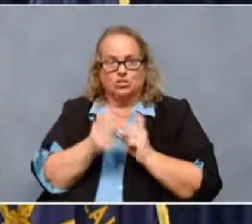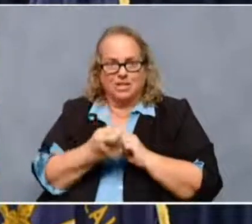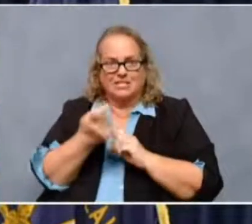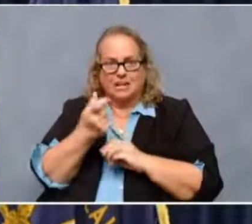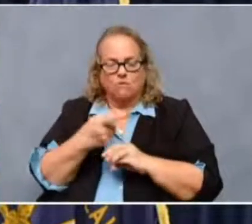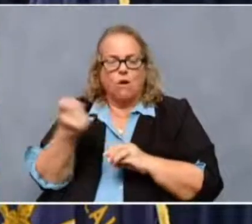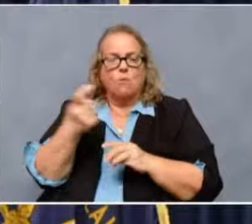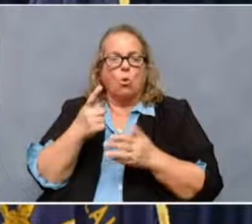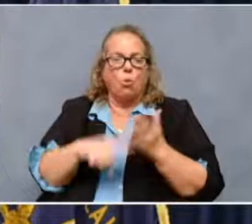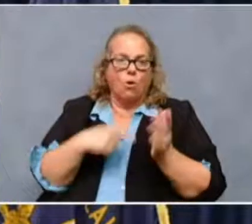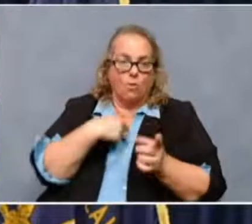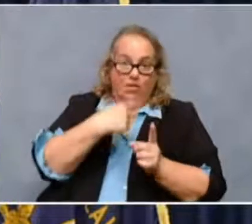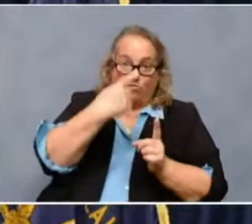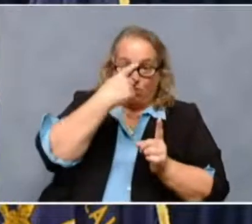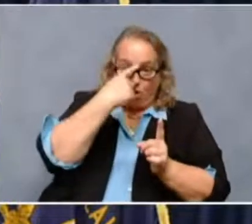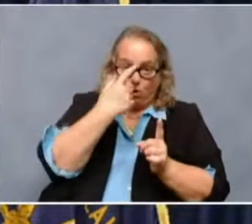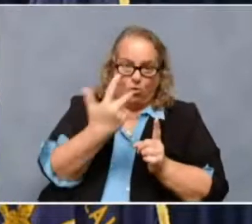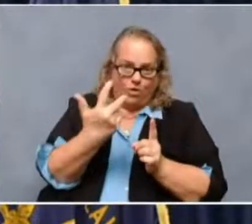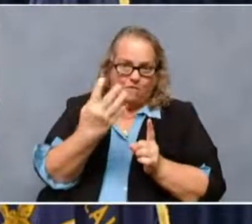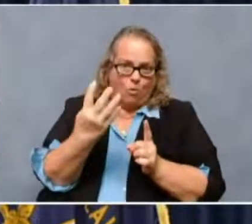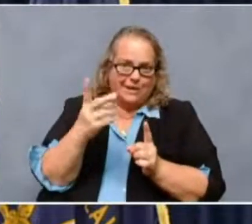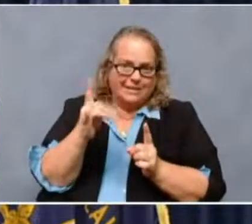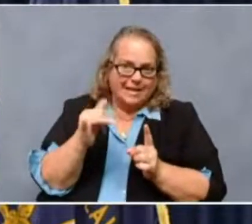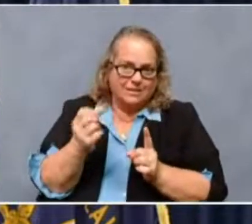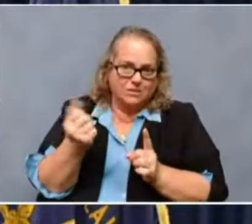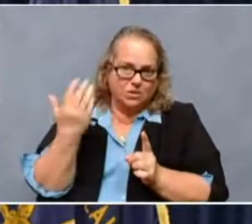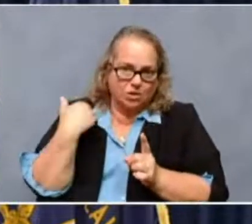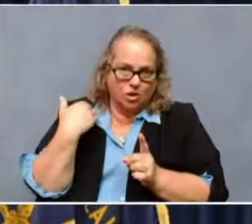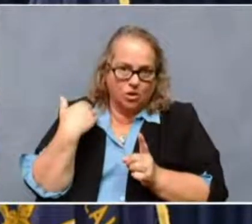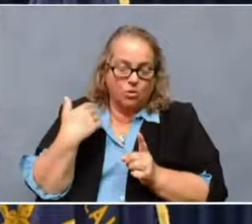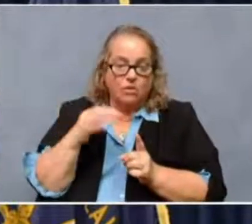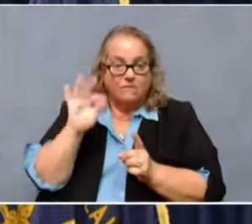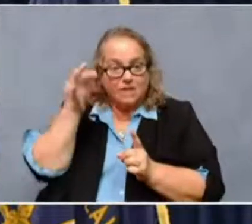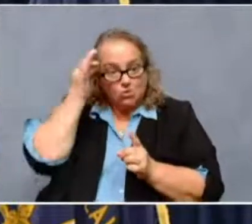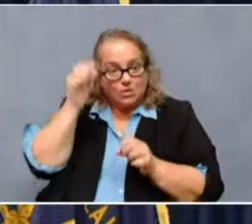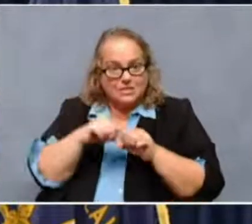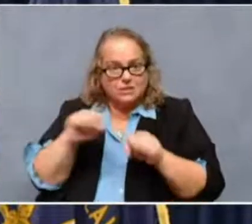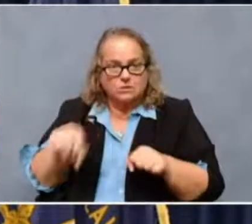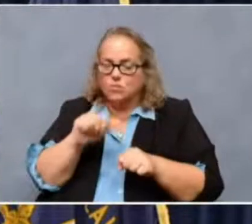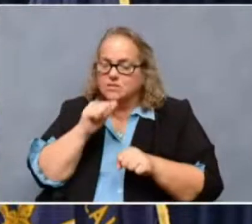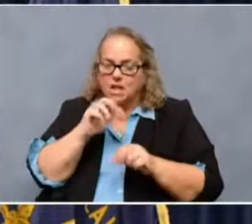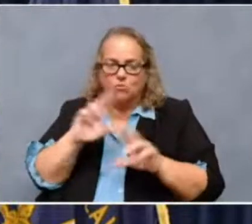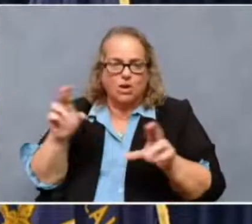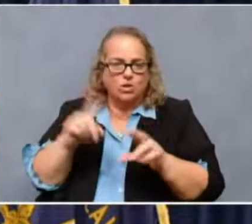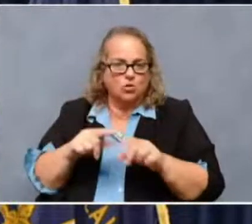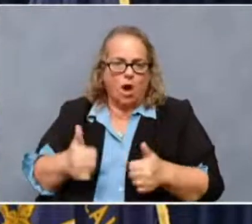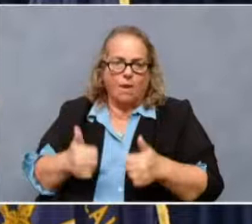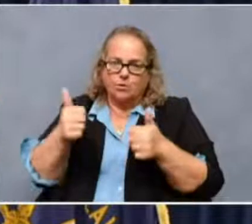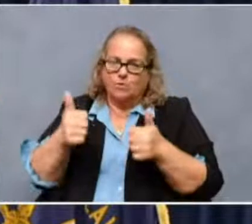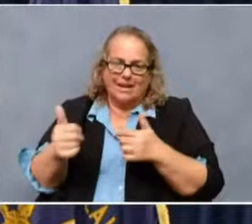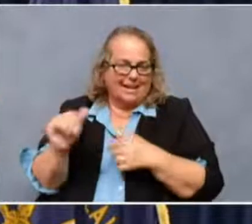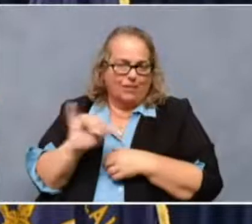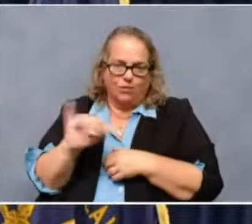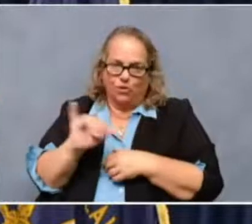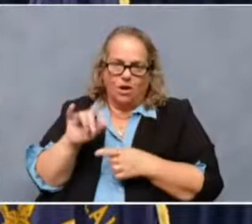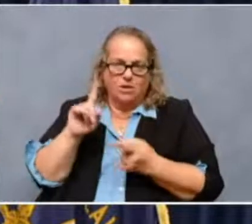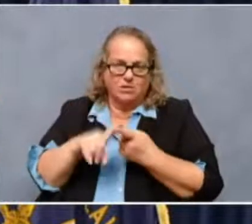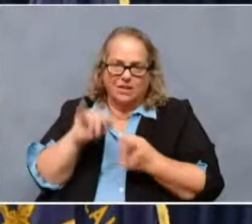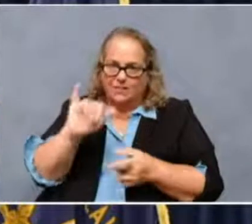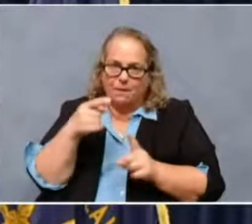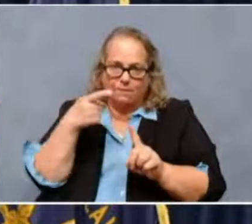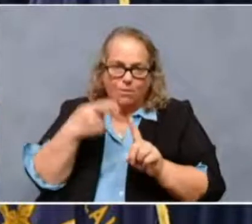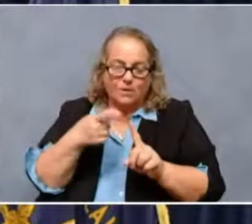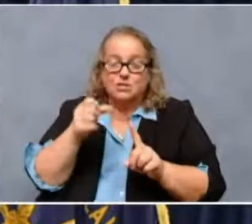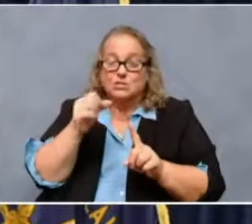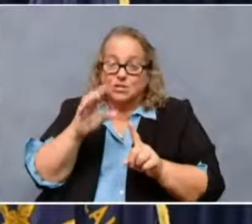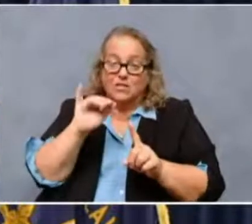been 3 or 4 days ago. The federal system wasn't ready to upgrade either until that point. So that's always my